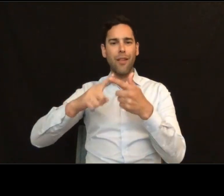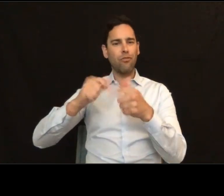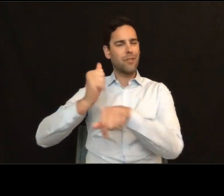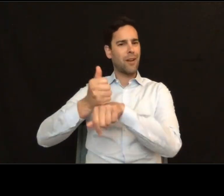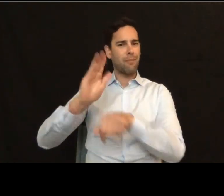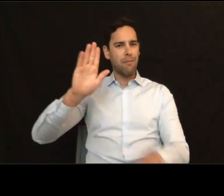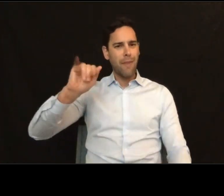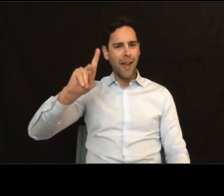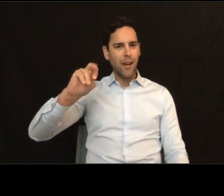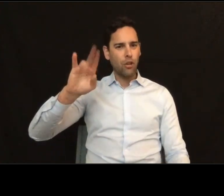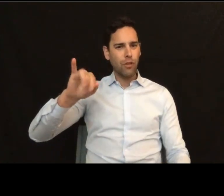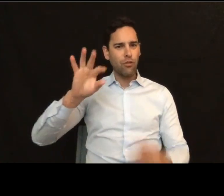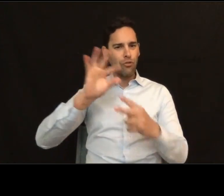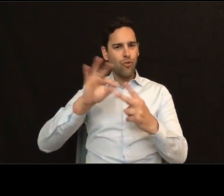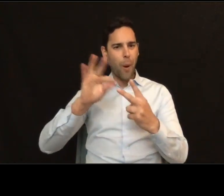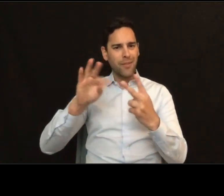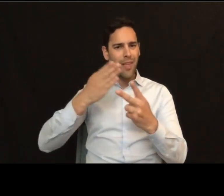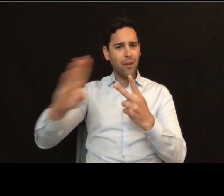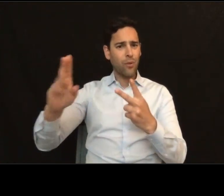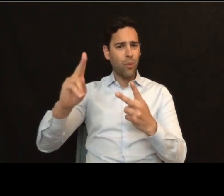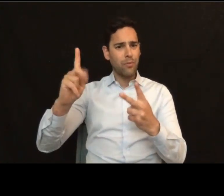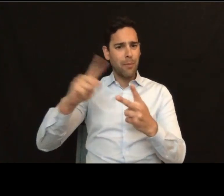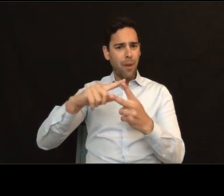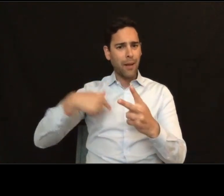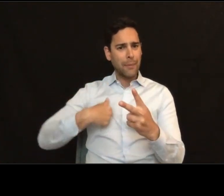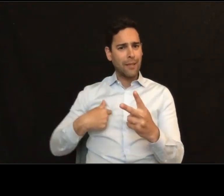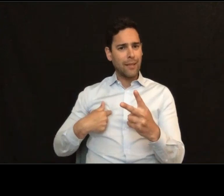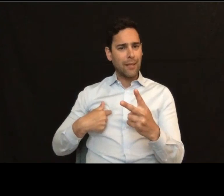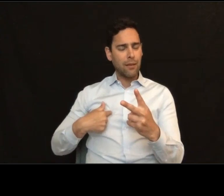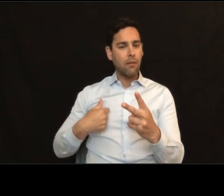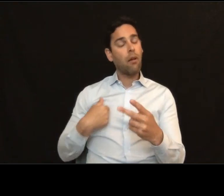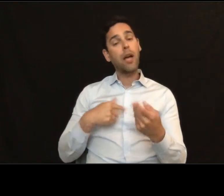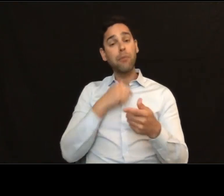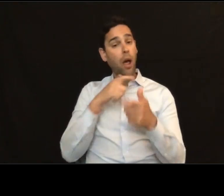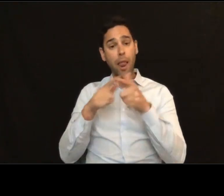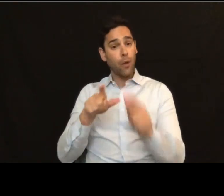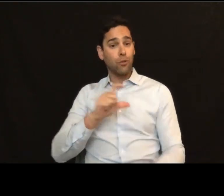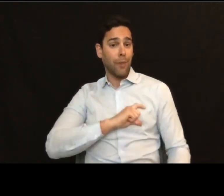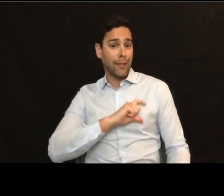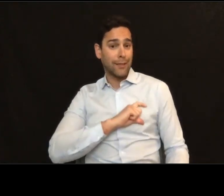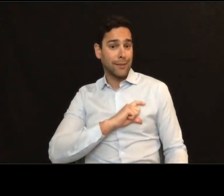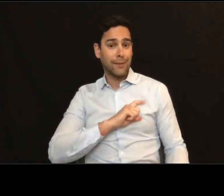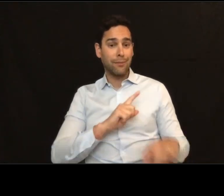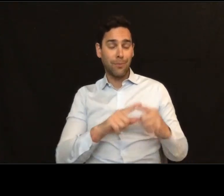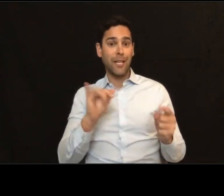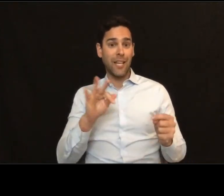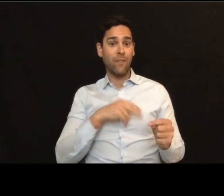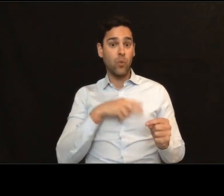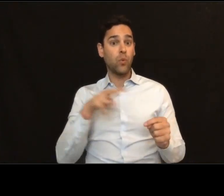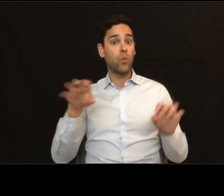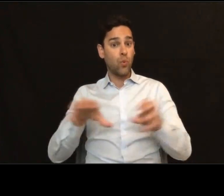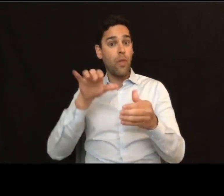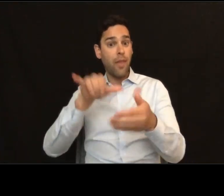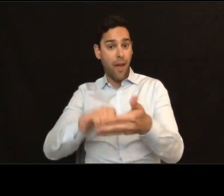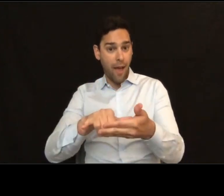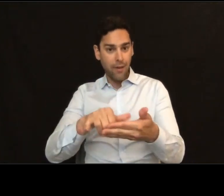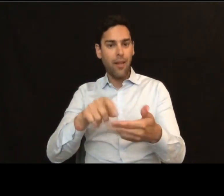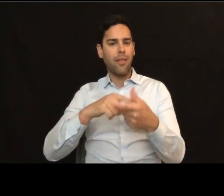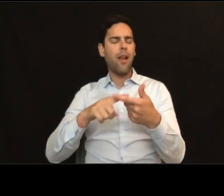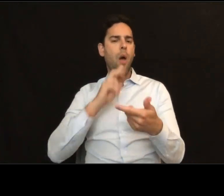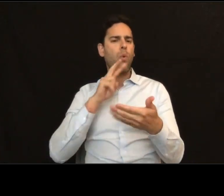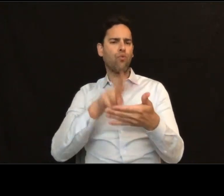If you want to do that, I'm not the language police, but just know that I'm going to read your writing and say, oh, well, this is not for